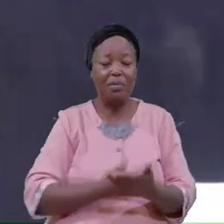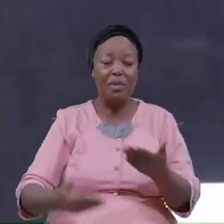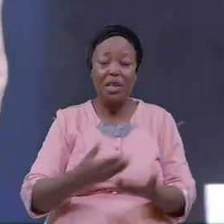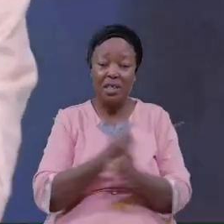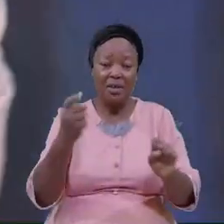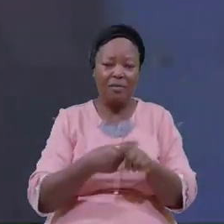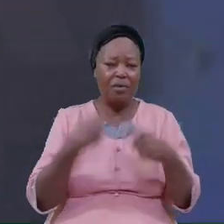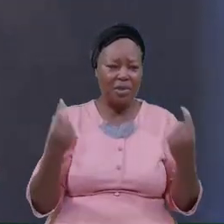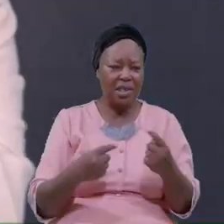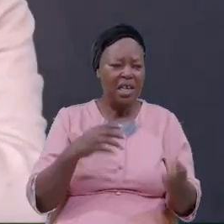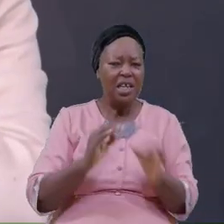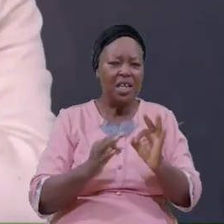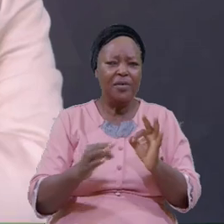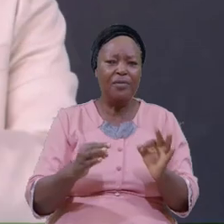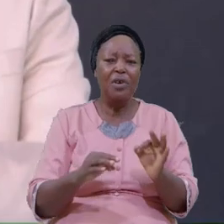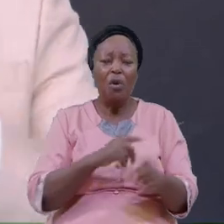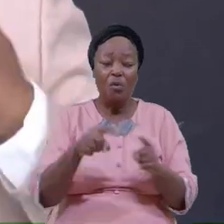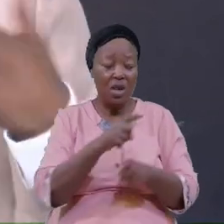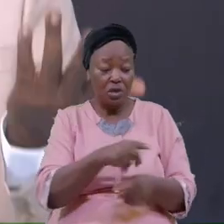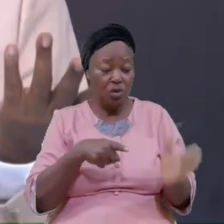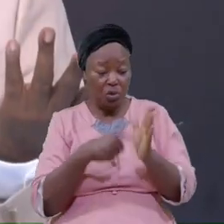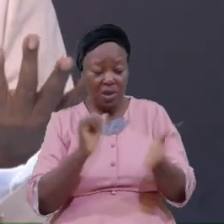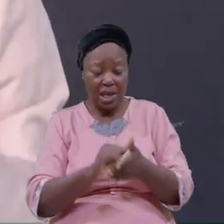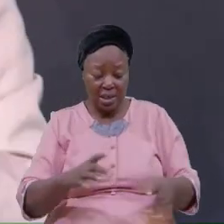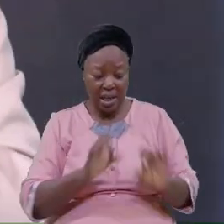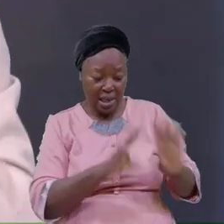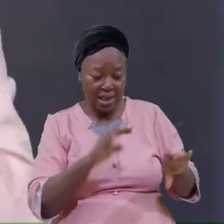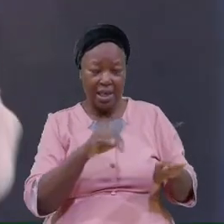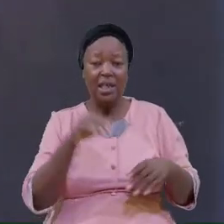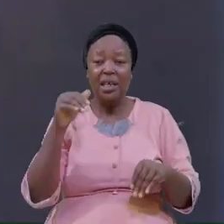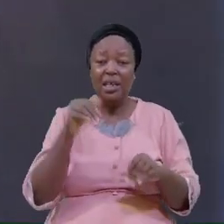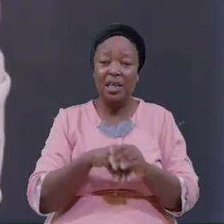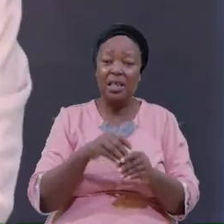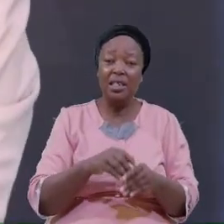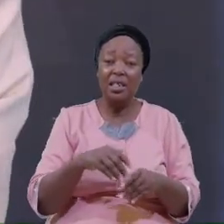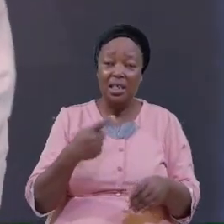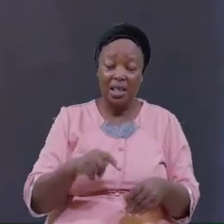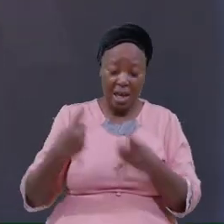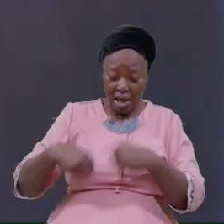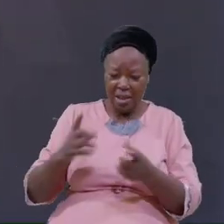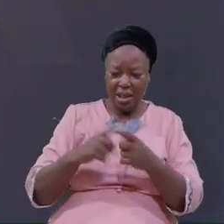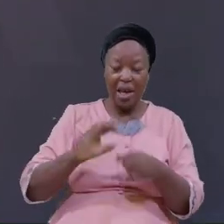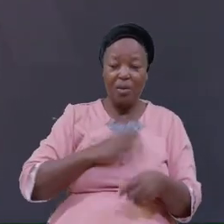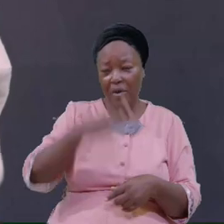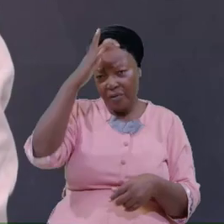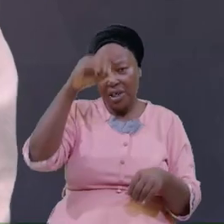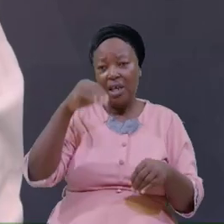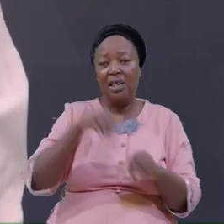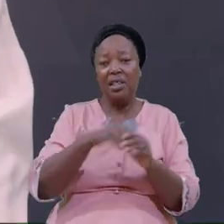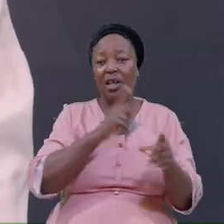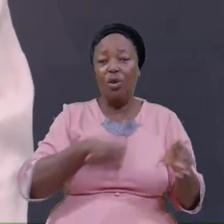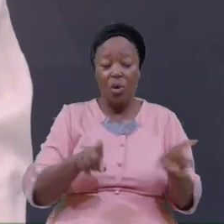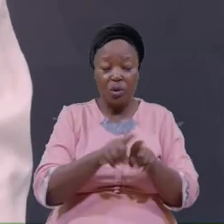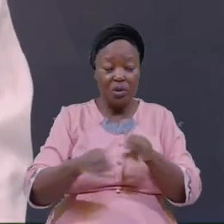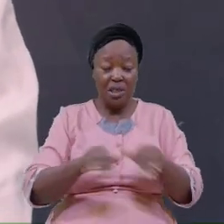hatred, animosity in the heart, and I also did, I'll not be able to invite him. He'll not get